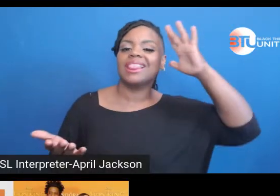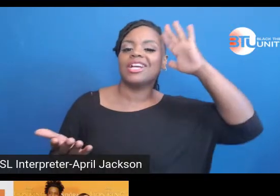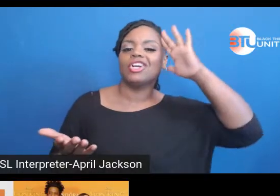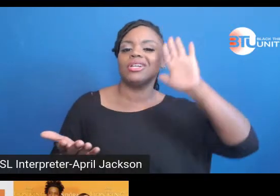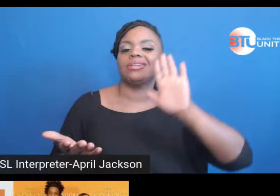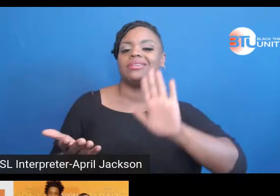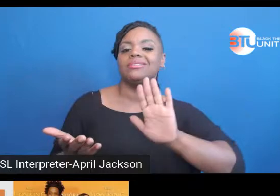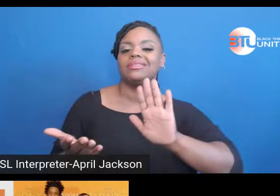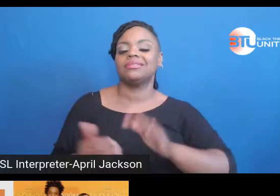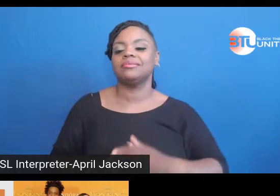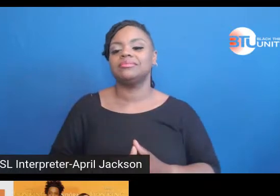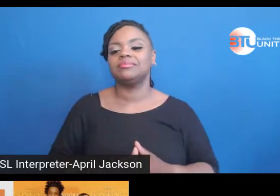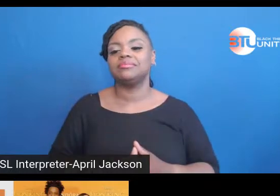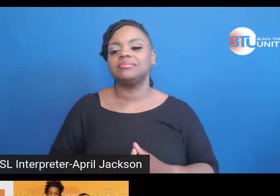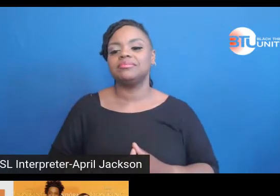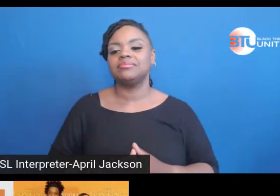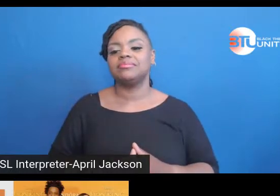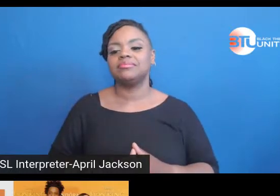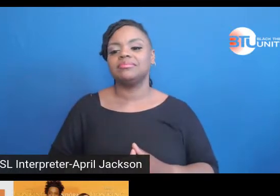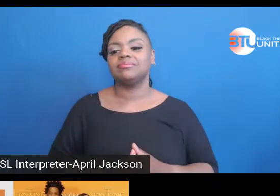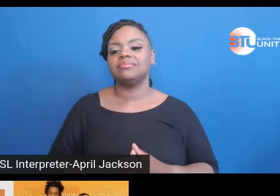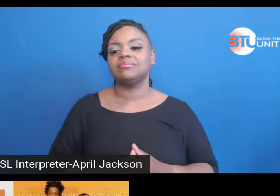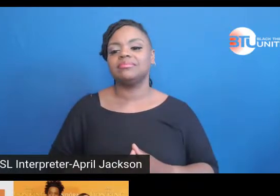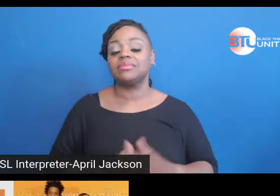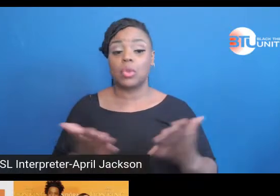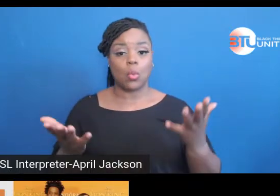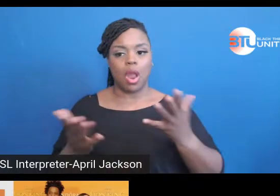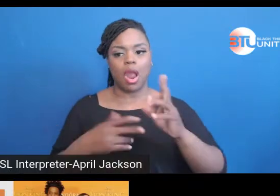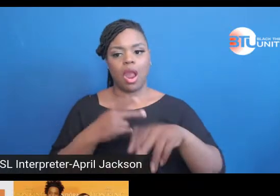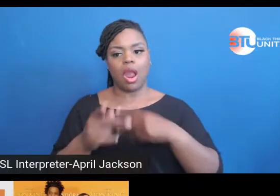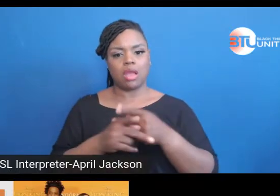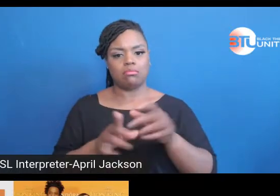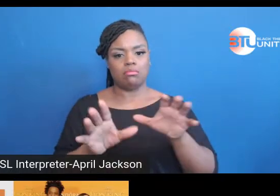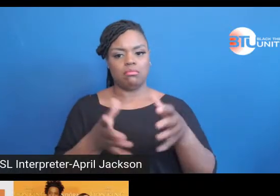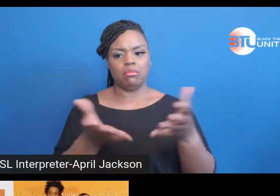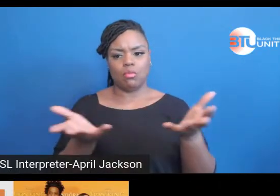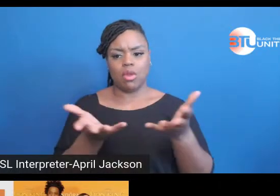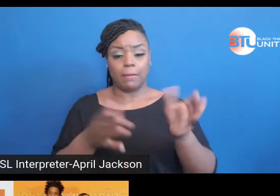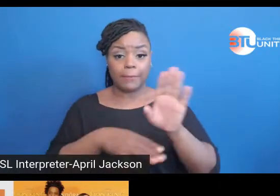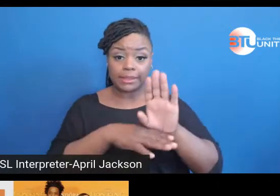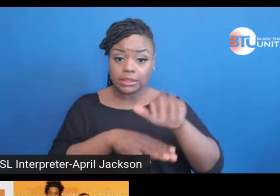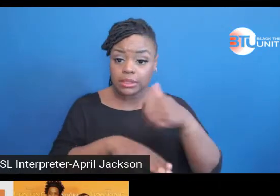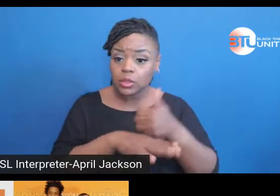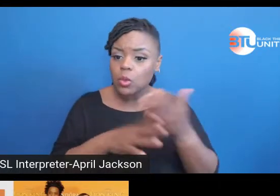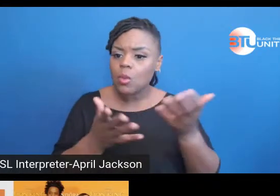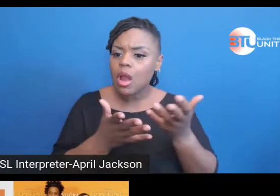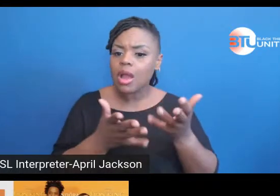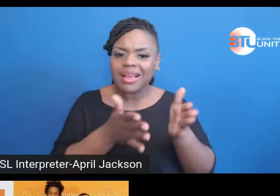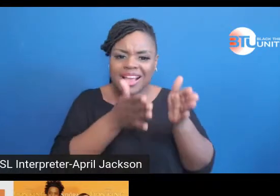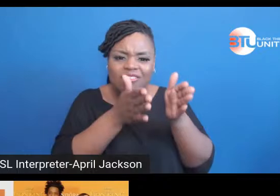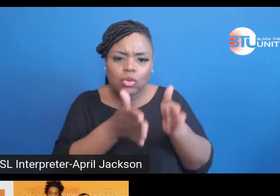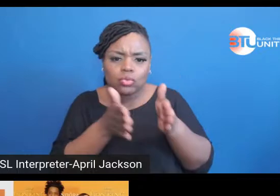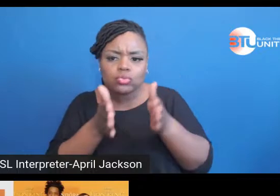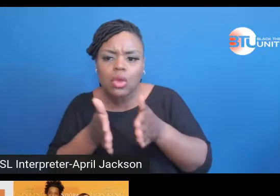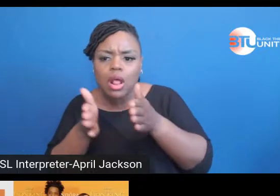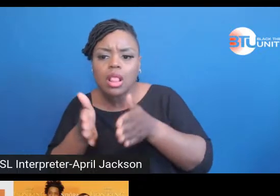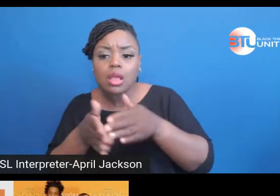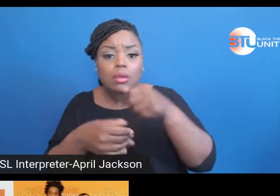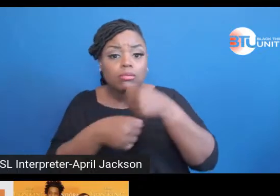which types of entities would you choose as an individual or as a to form a production company to do a production?